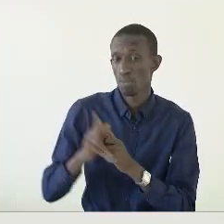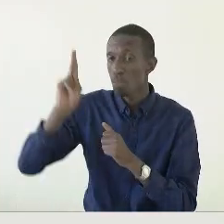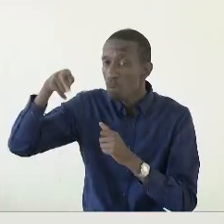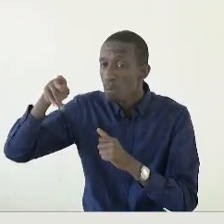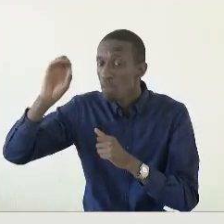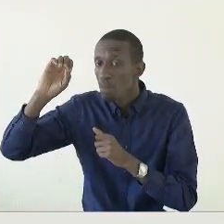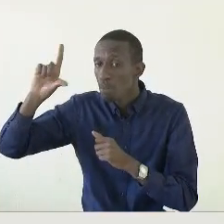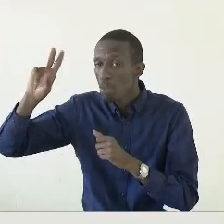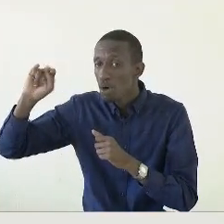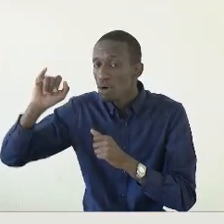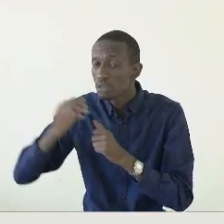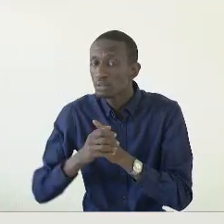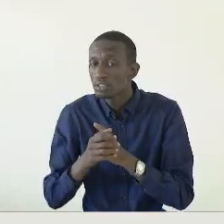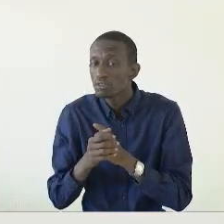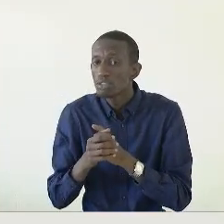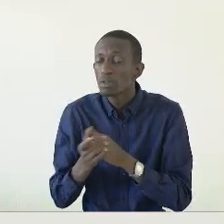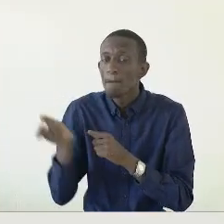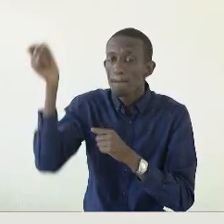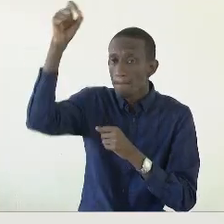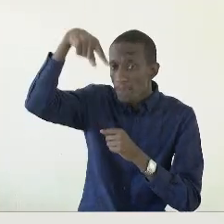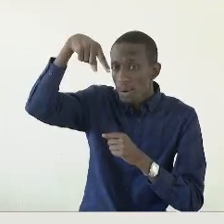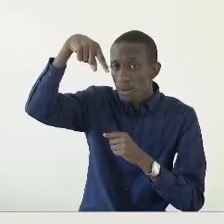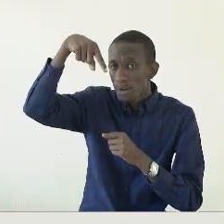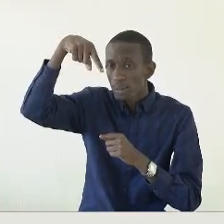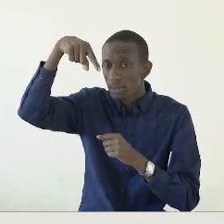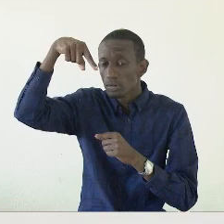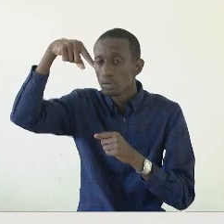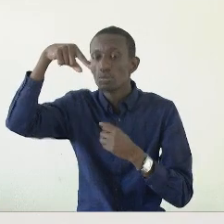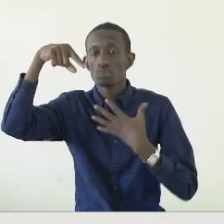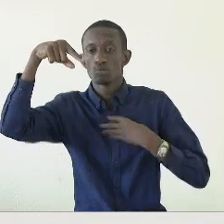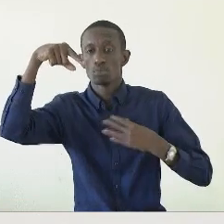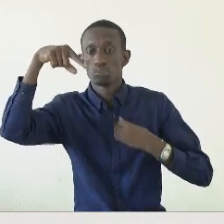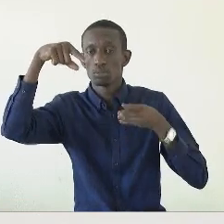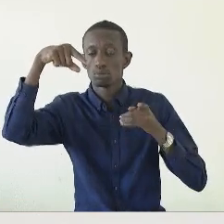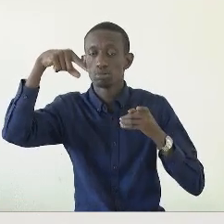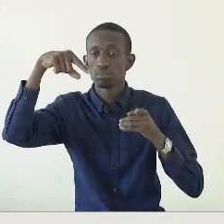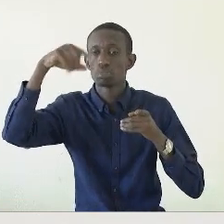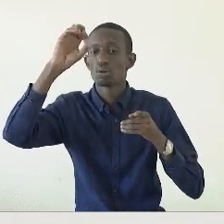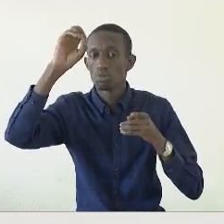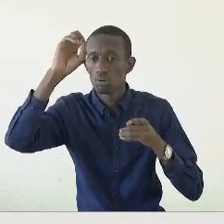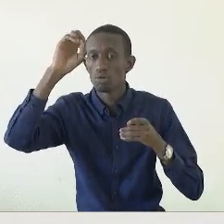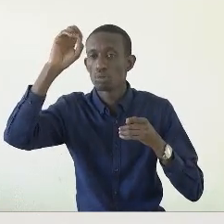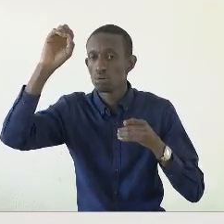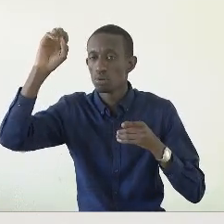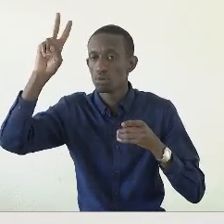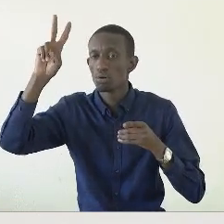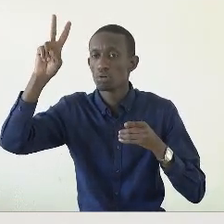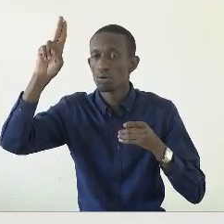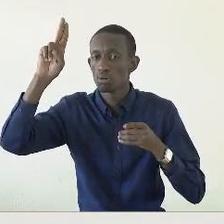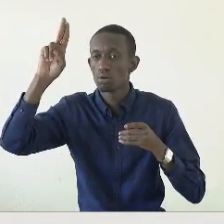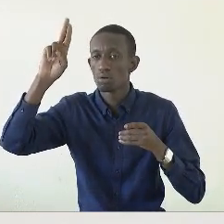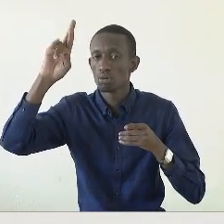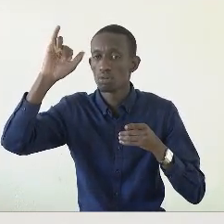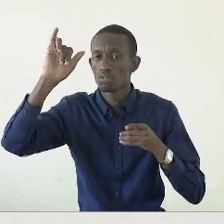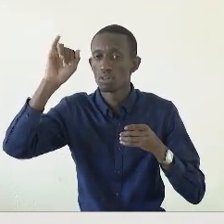here, they are going to be transported to the ovary, and inside the ovary they will meet ovules. Then